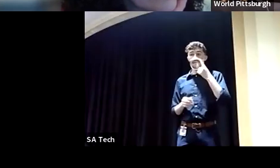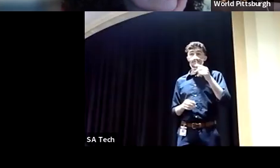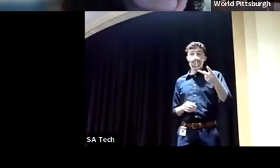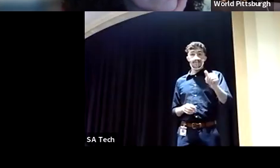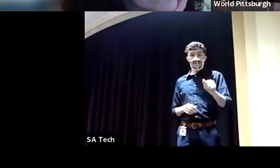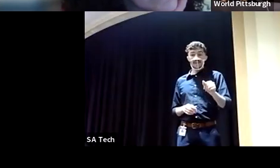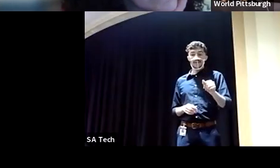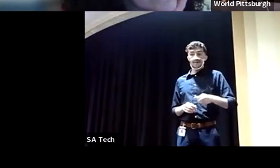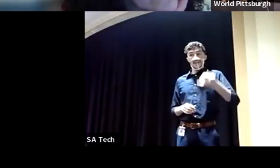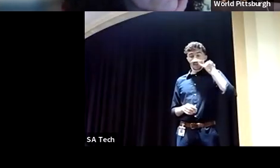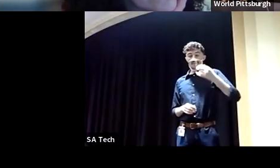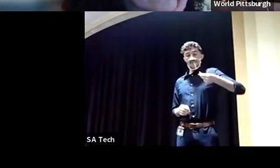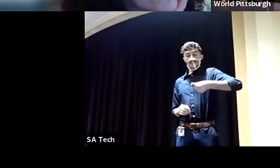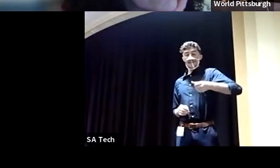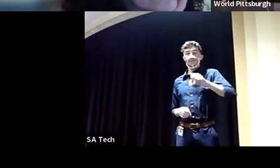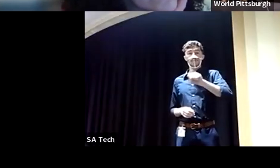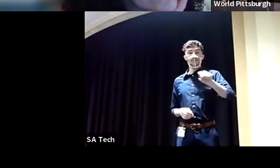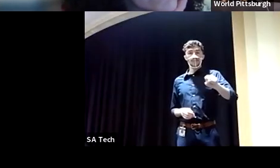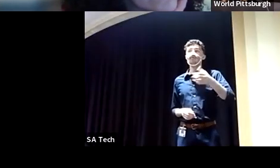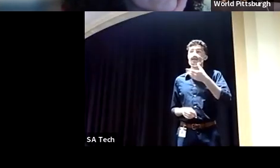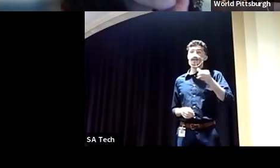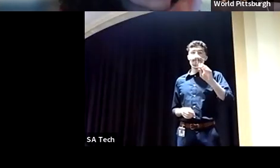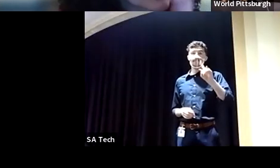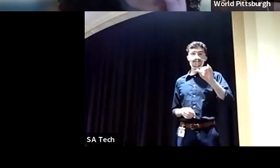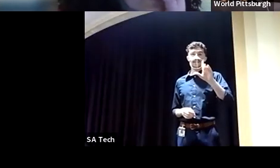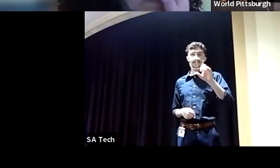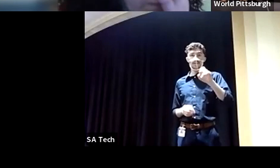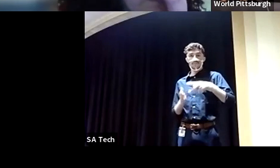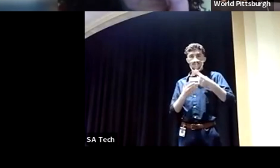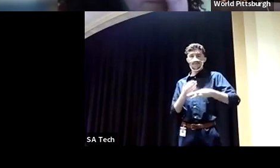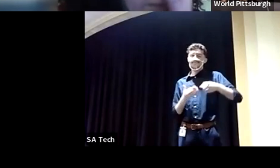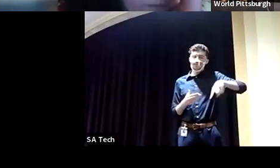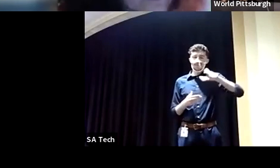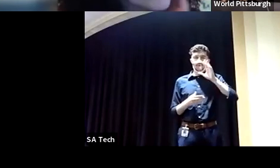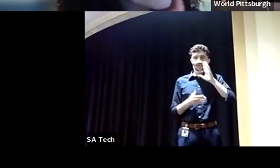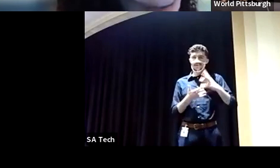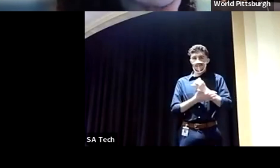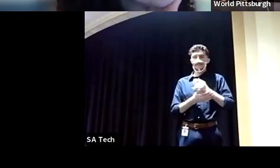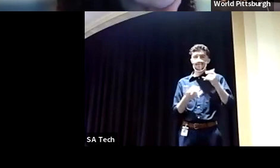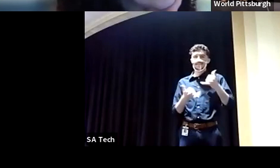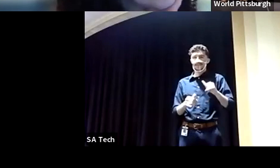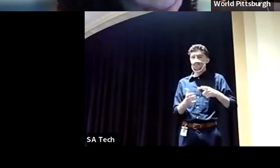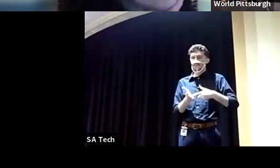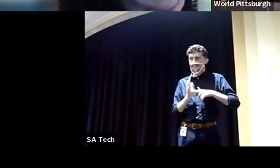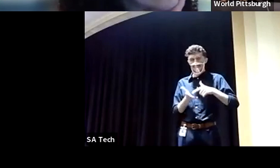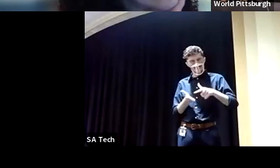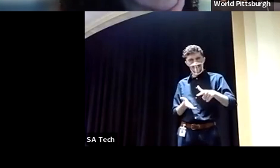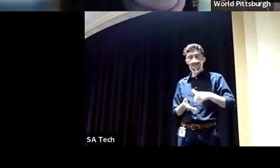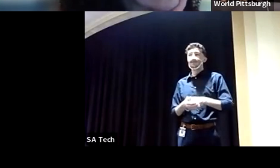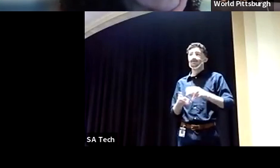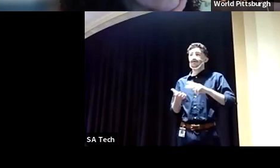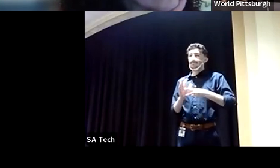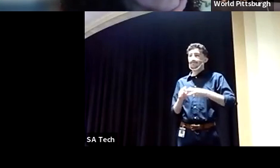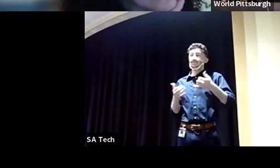paying into Social Security and Medicare programs that they will never collect if we don't make this change, but will support all of the elderly